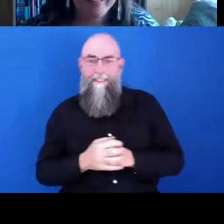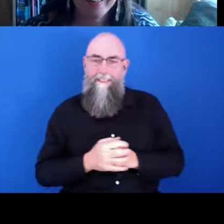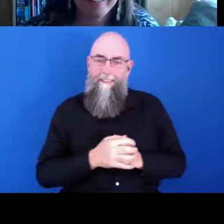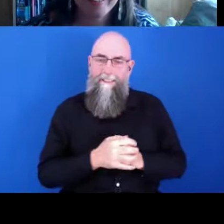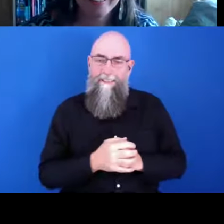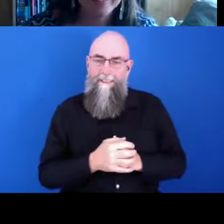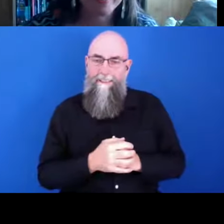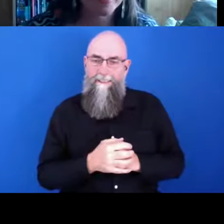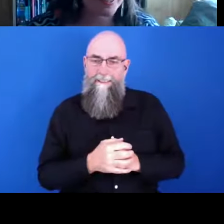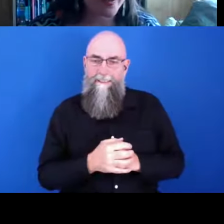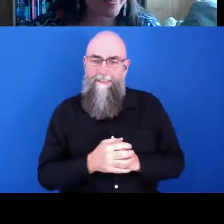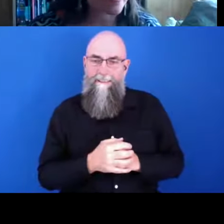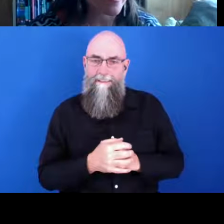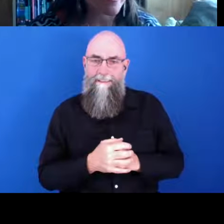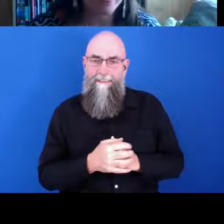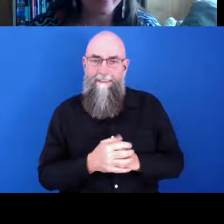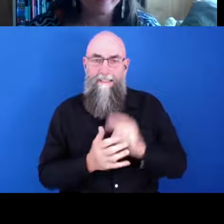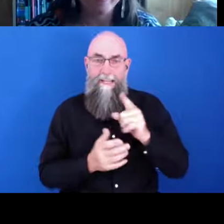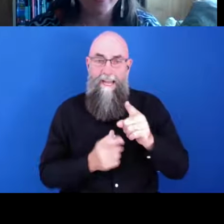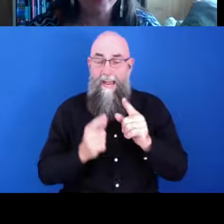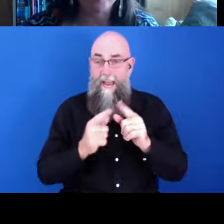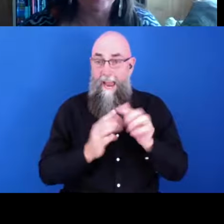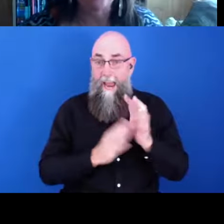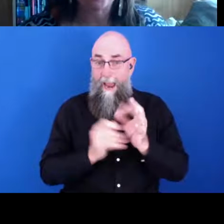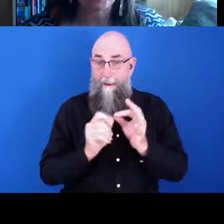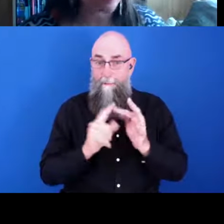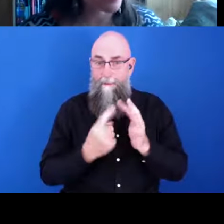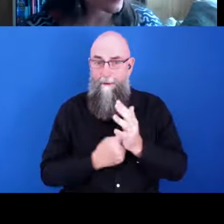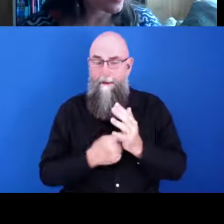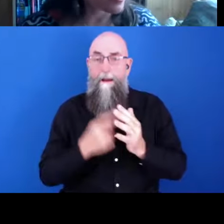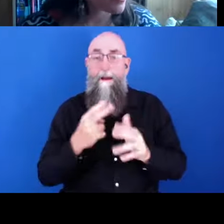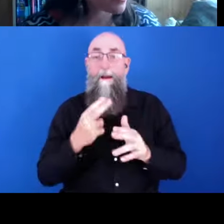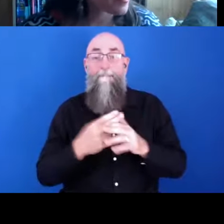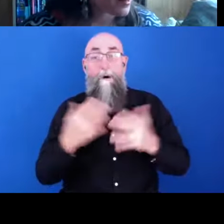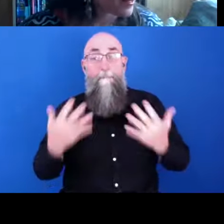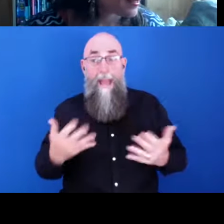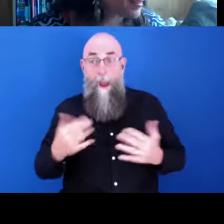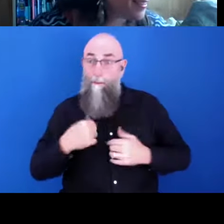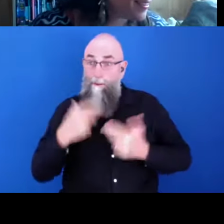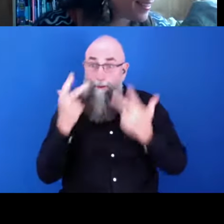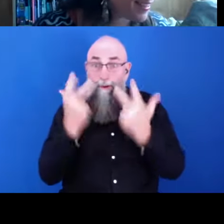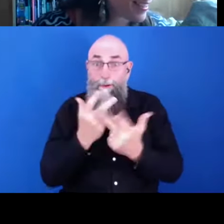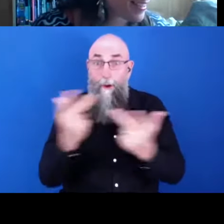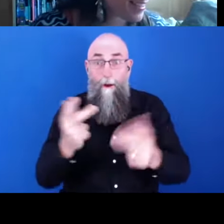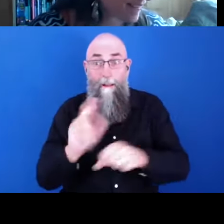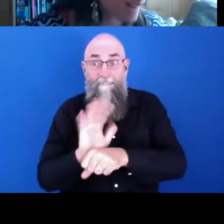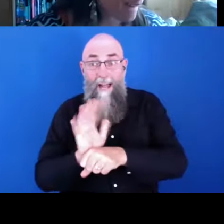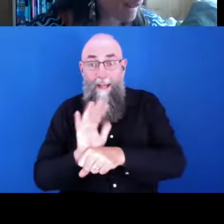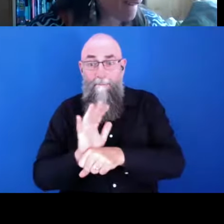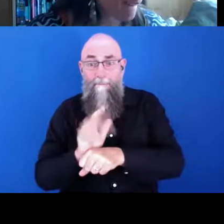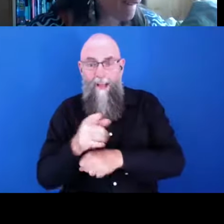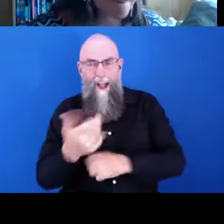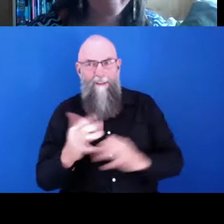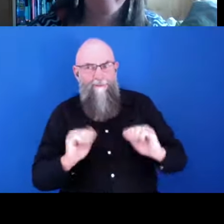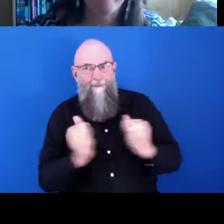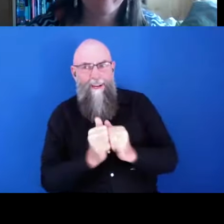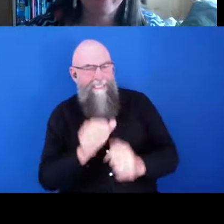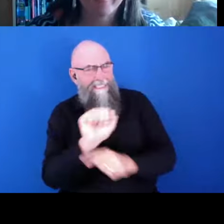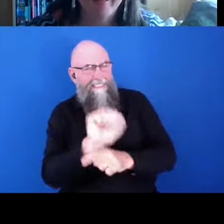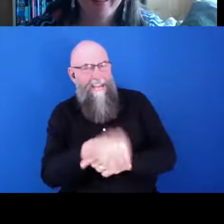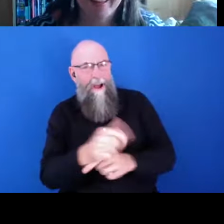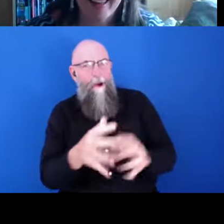yeah. Shall we, is that a good time to show the film? Yeah, I reckon. I